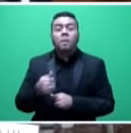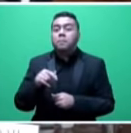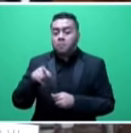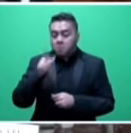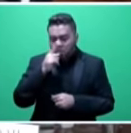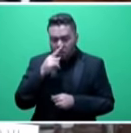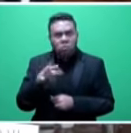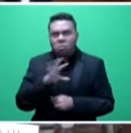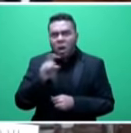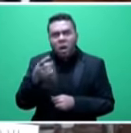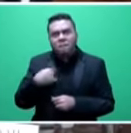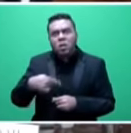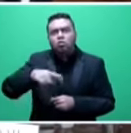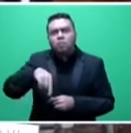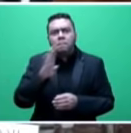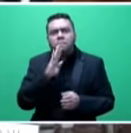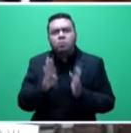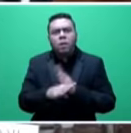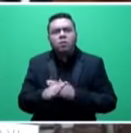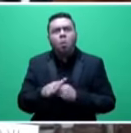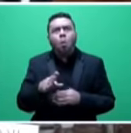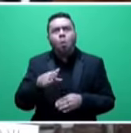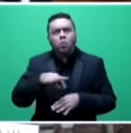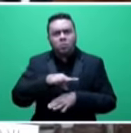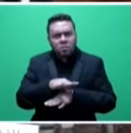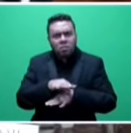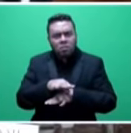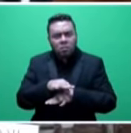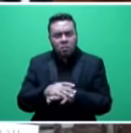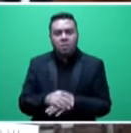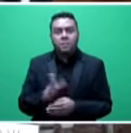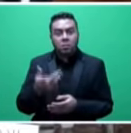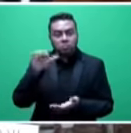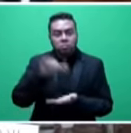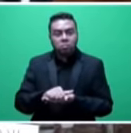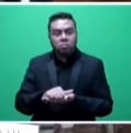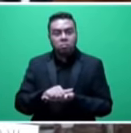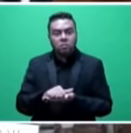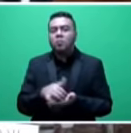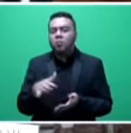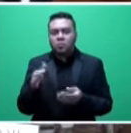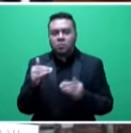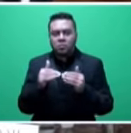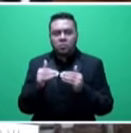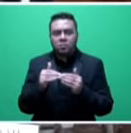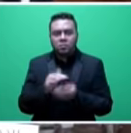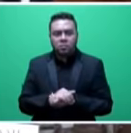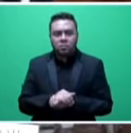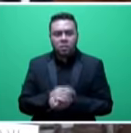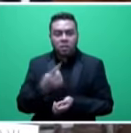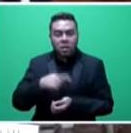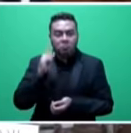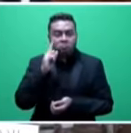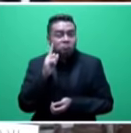private hospital, commonly known as that, but quite correctly perceived to be that. And they see that